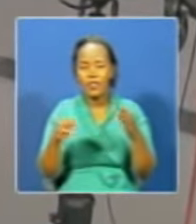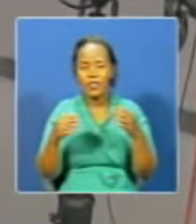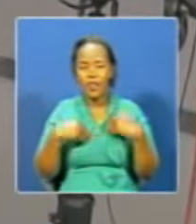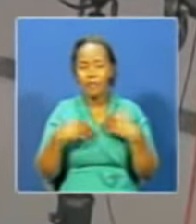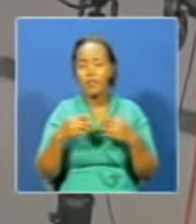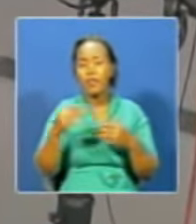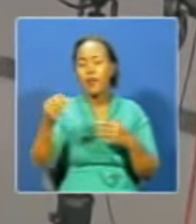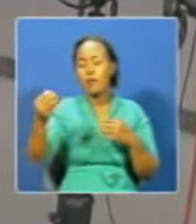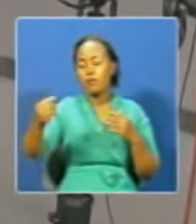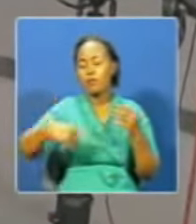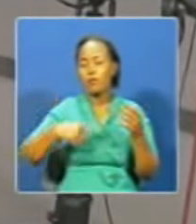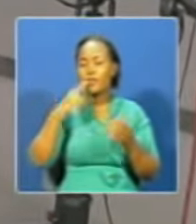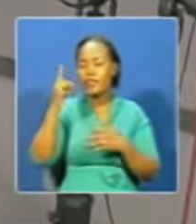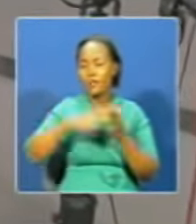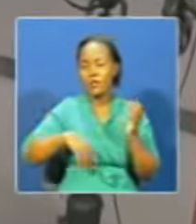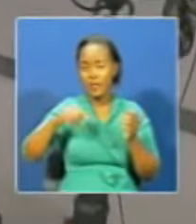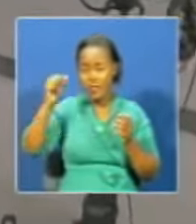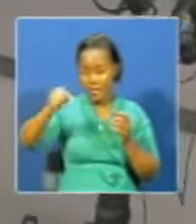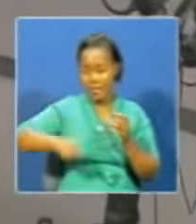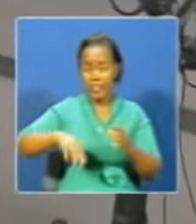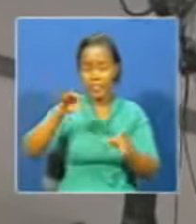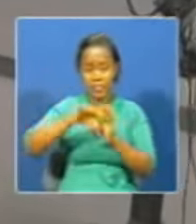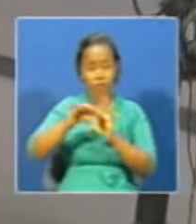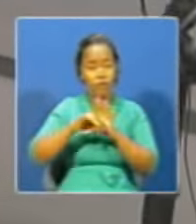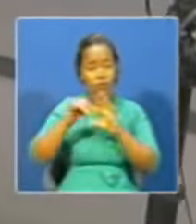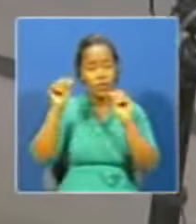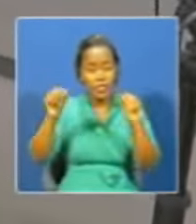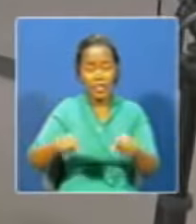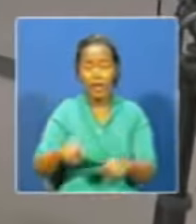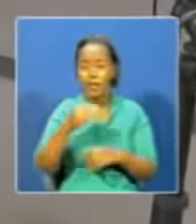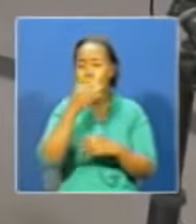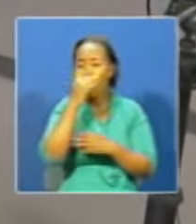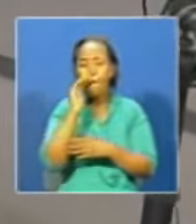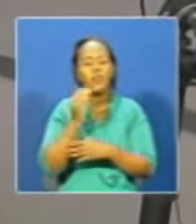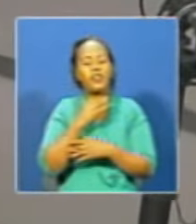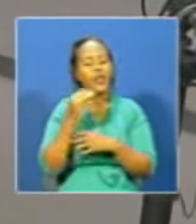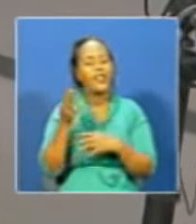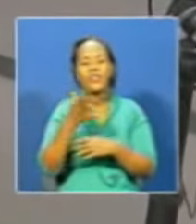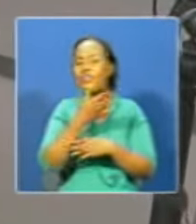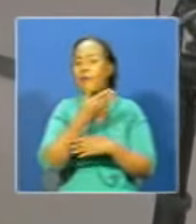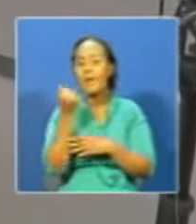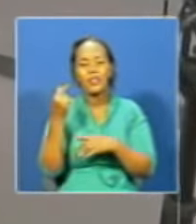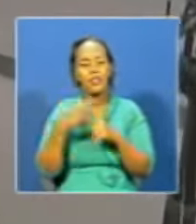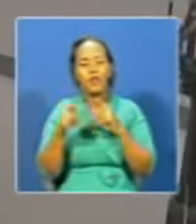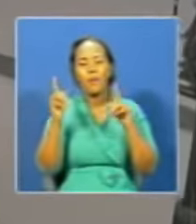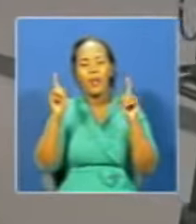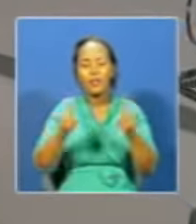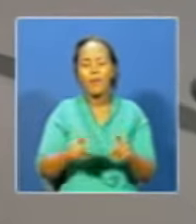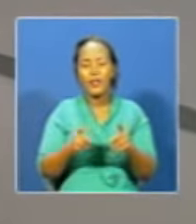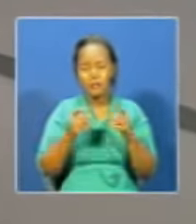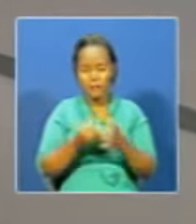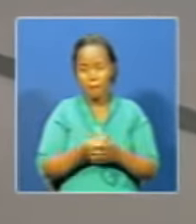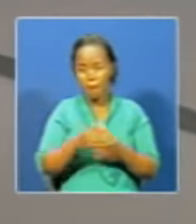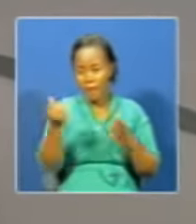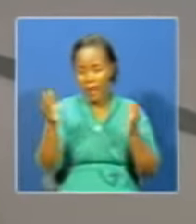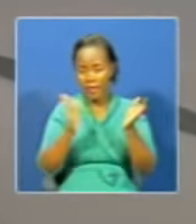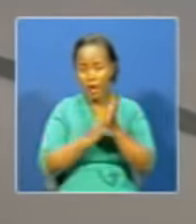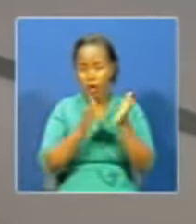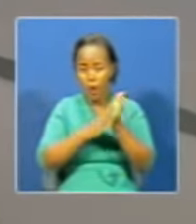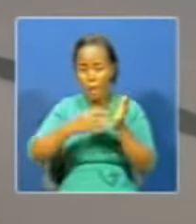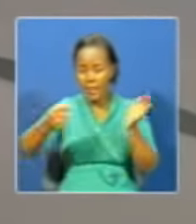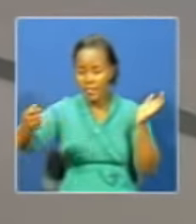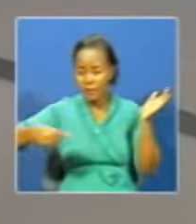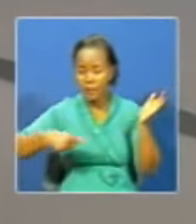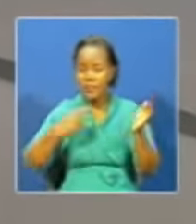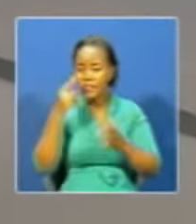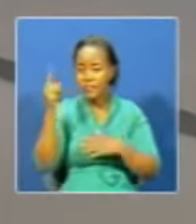for him. He's a safe pair of hands, but he needs to work on his decisiveness. Eunice from Kamulu says,